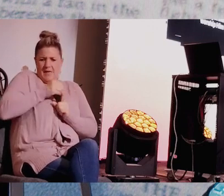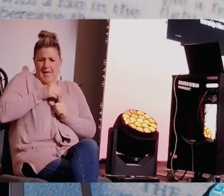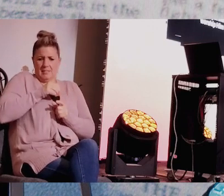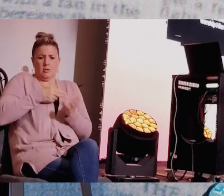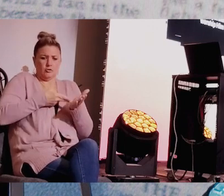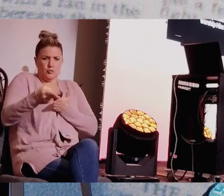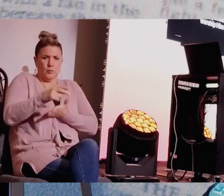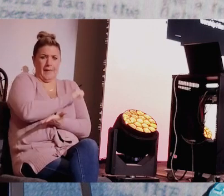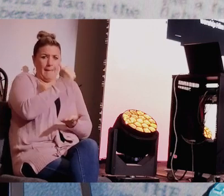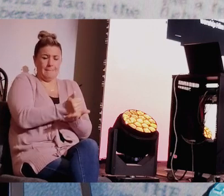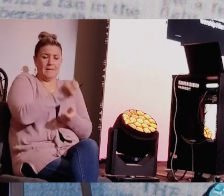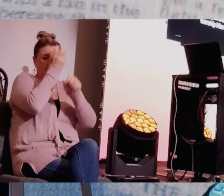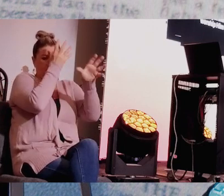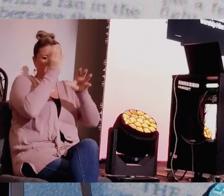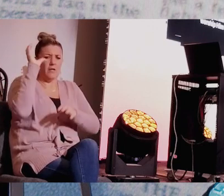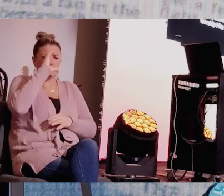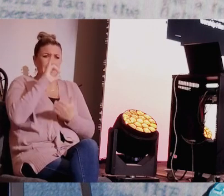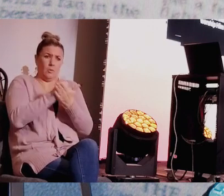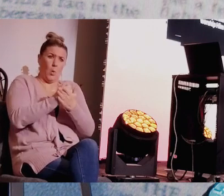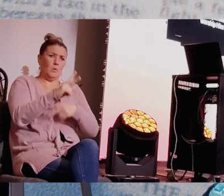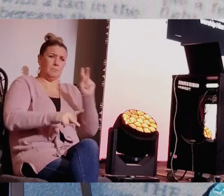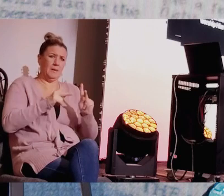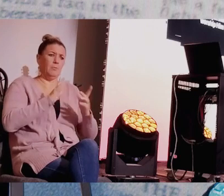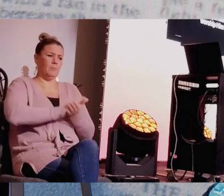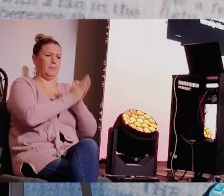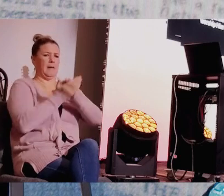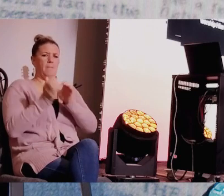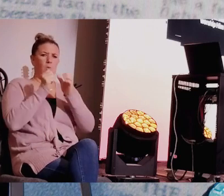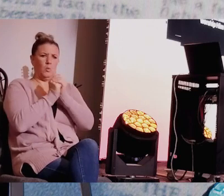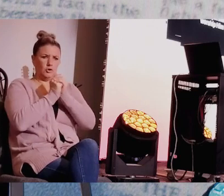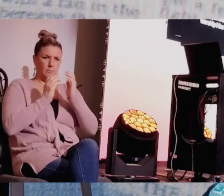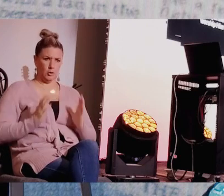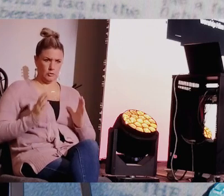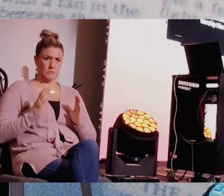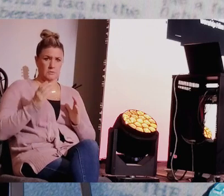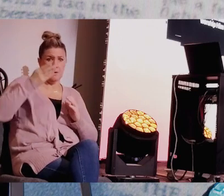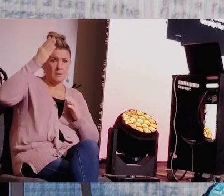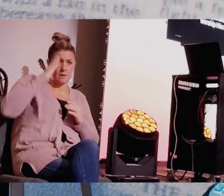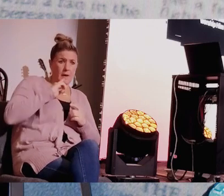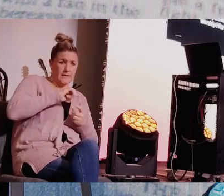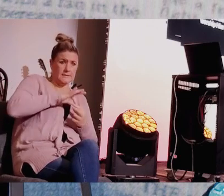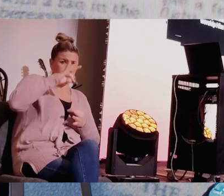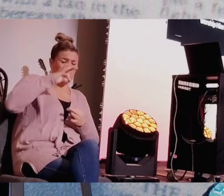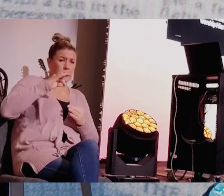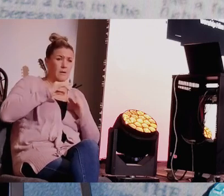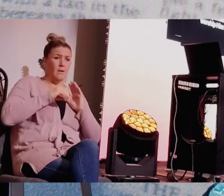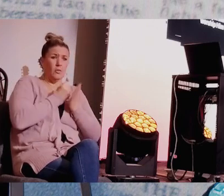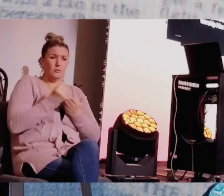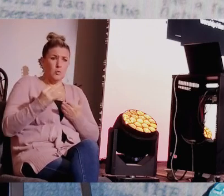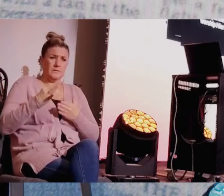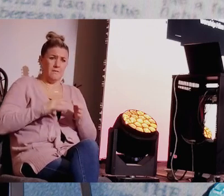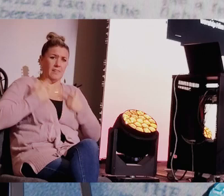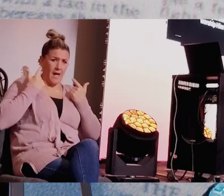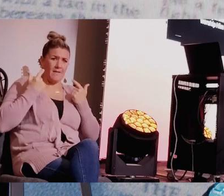amen? For the Father seeks such people to be his worshipers. See, God is spirit, the source of life, yet invisible